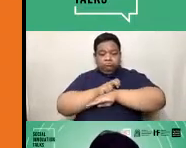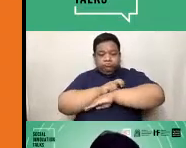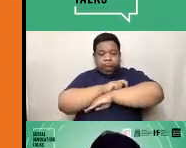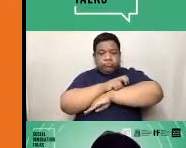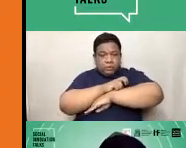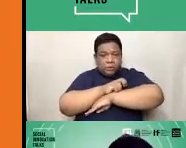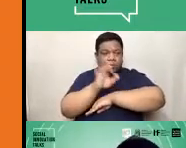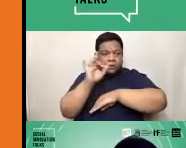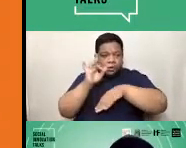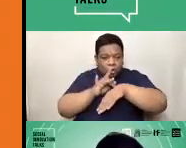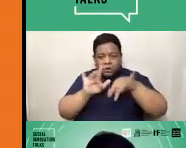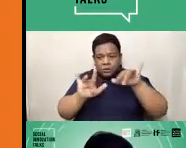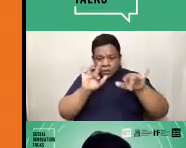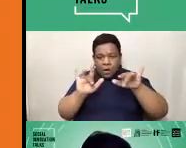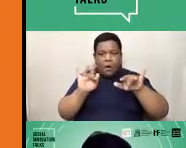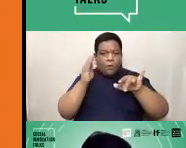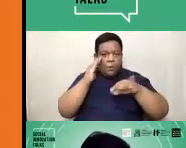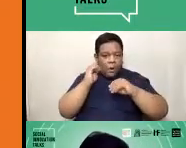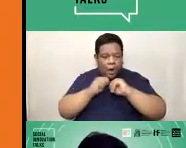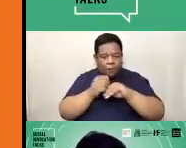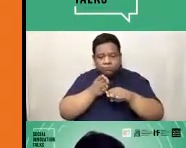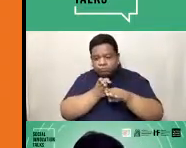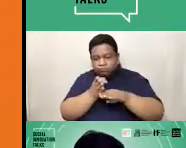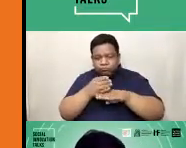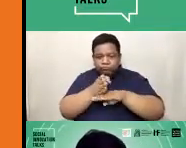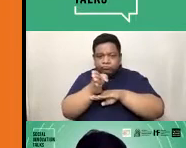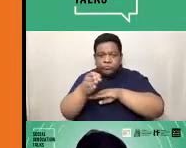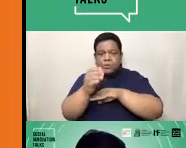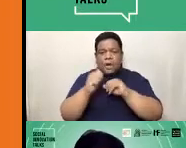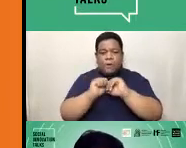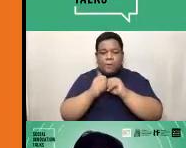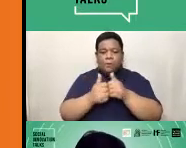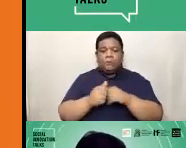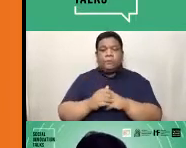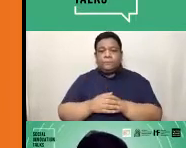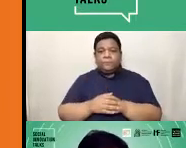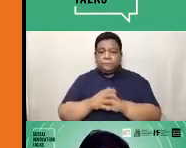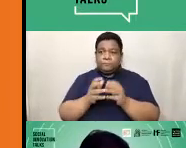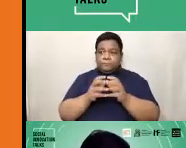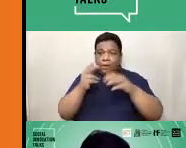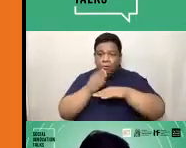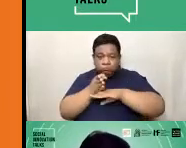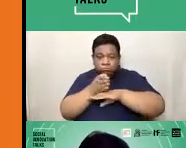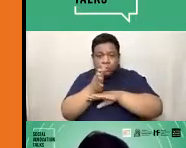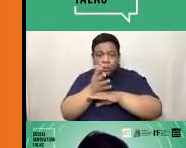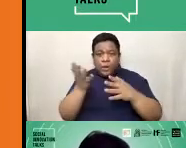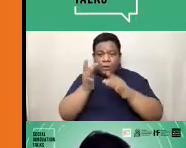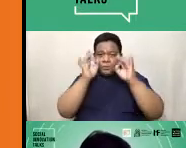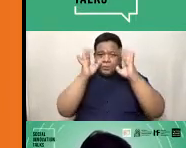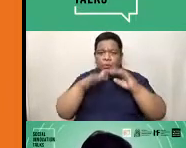where it's necessary to move on a surface. And they've actually explored slithering a lot in dangerous environments. For